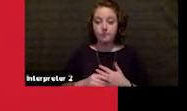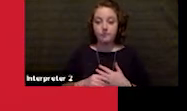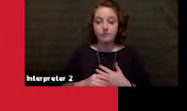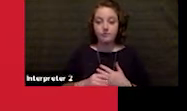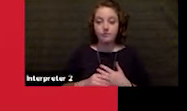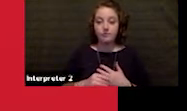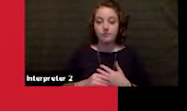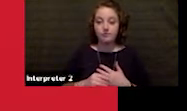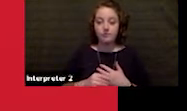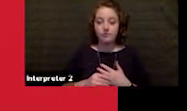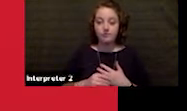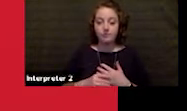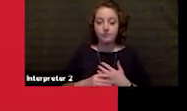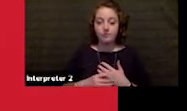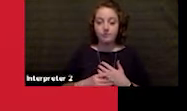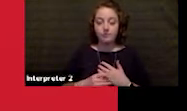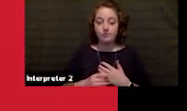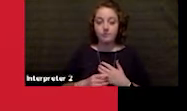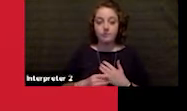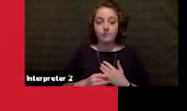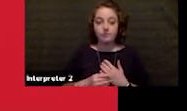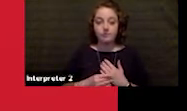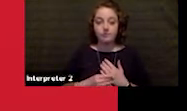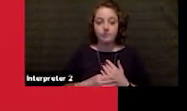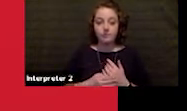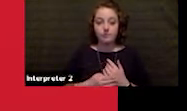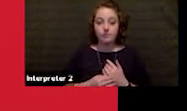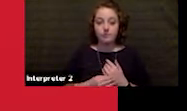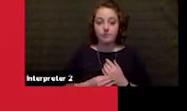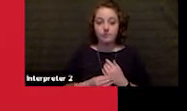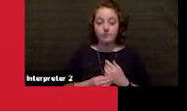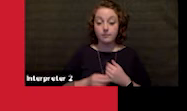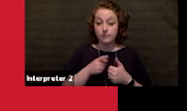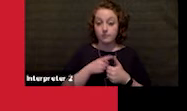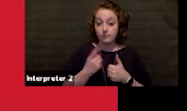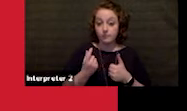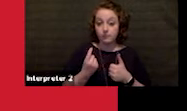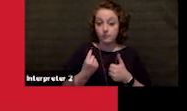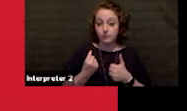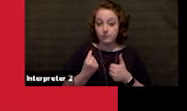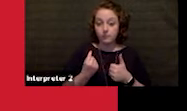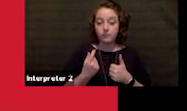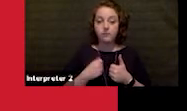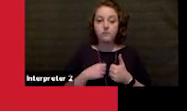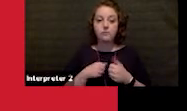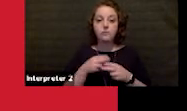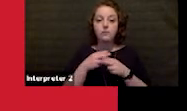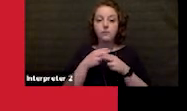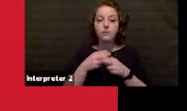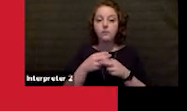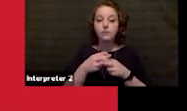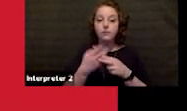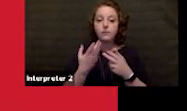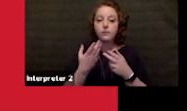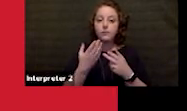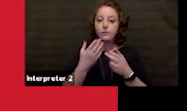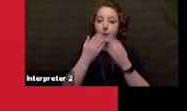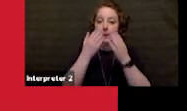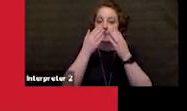activity here. And the very first thing is we're going to do I'll call it a blind poll of